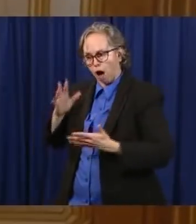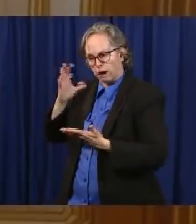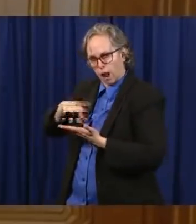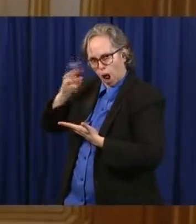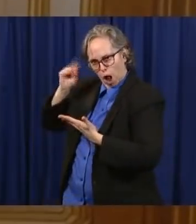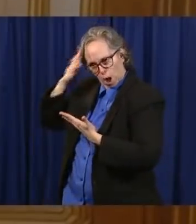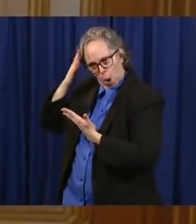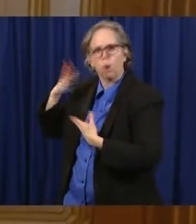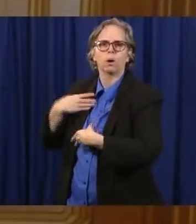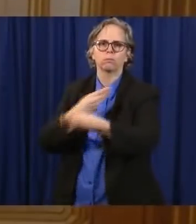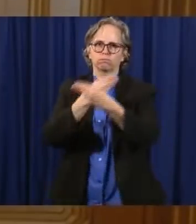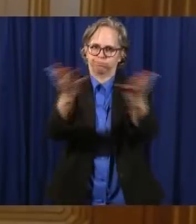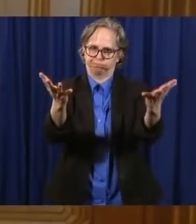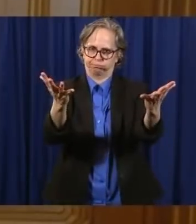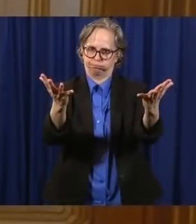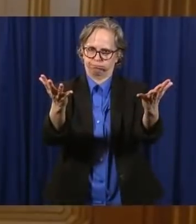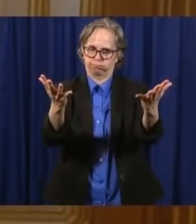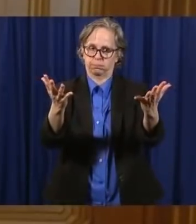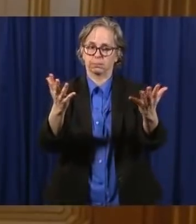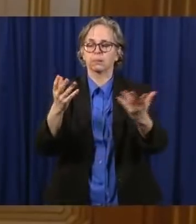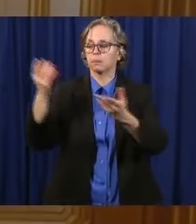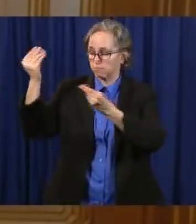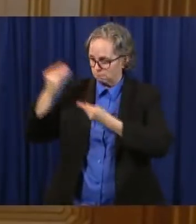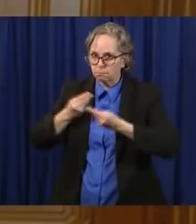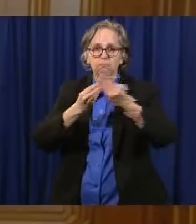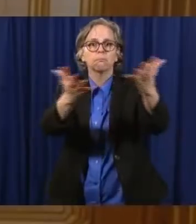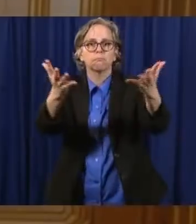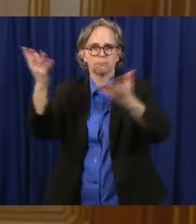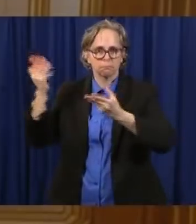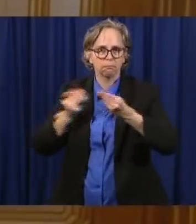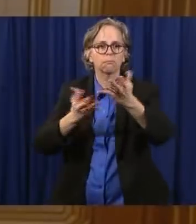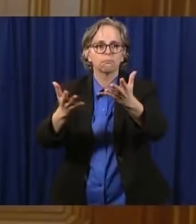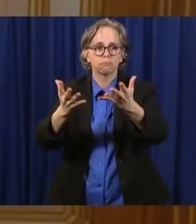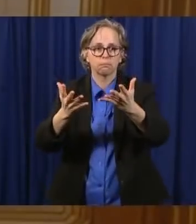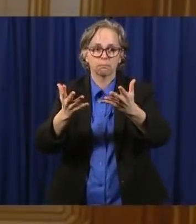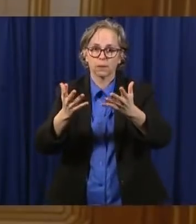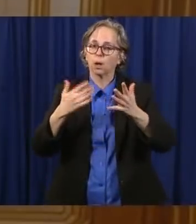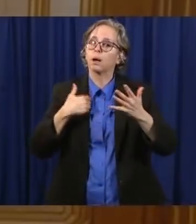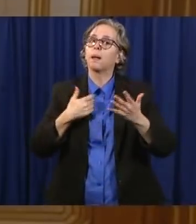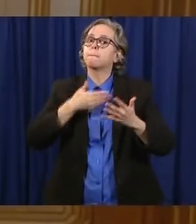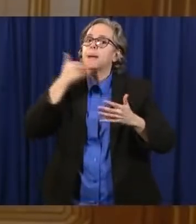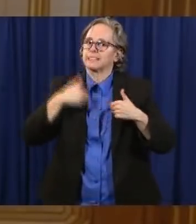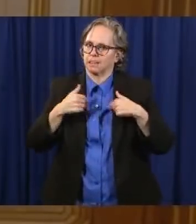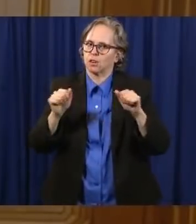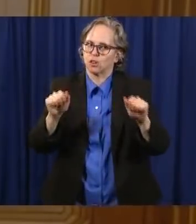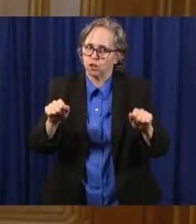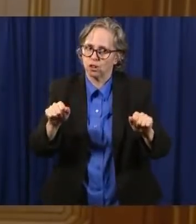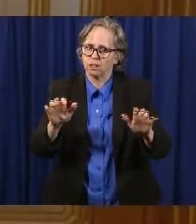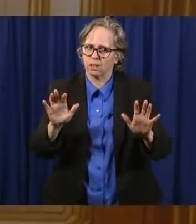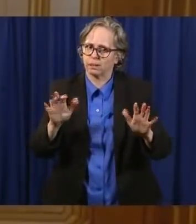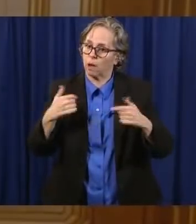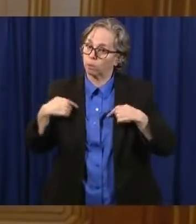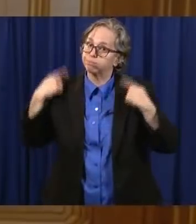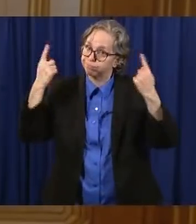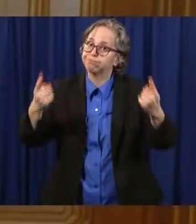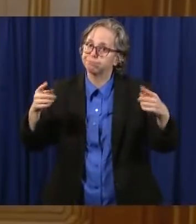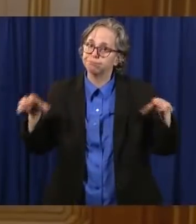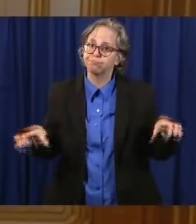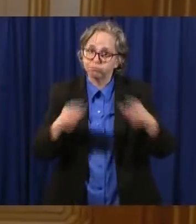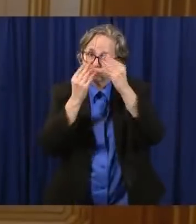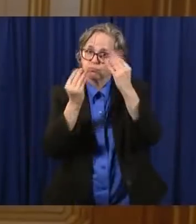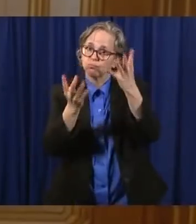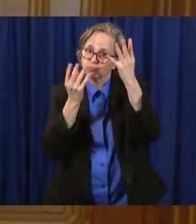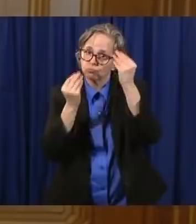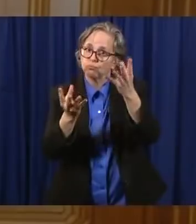and to get that information out to you as quickly as we can. And that's what we have been doing.